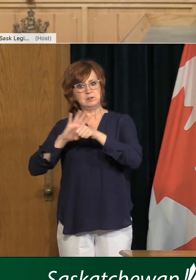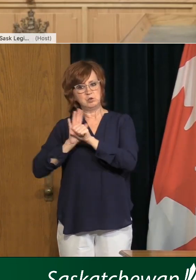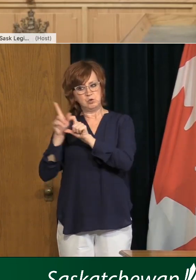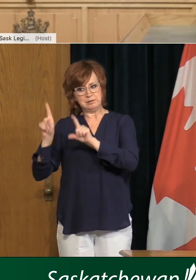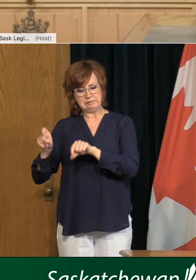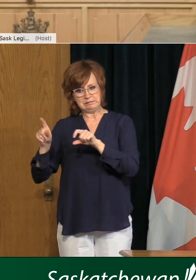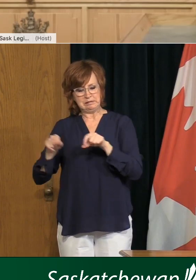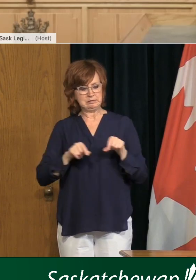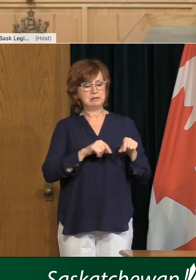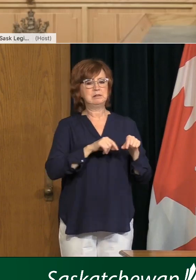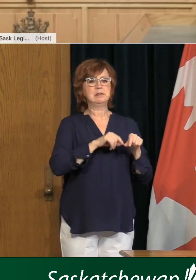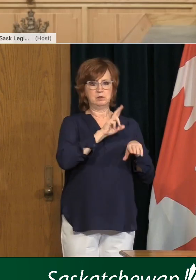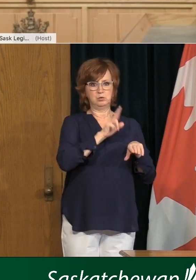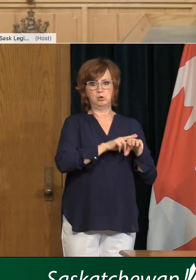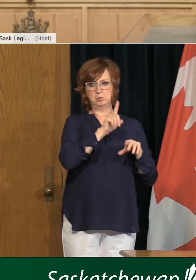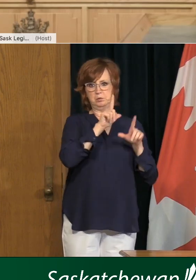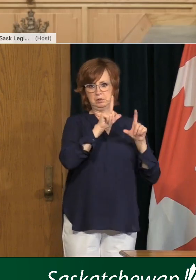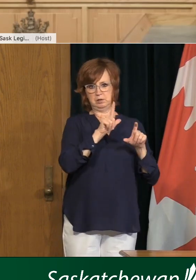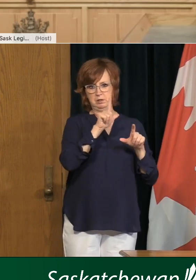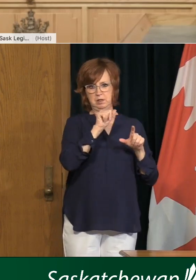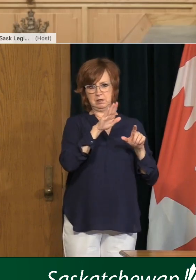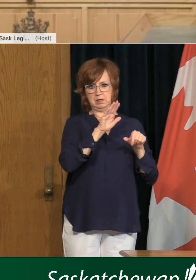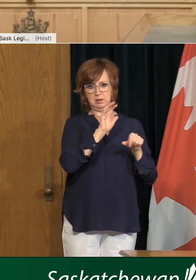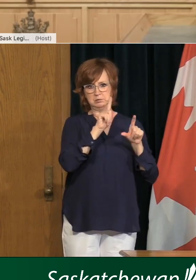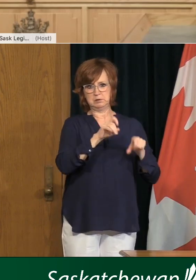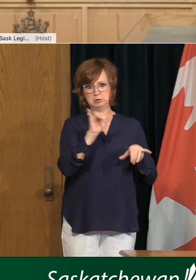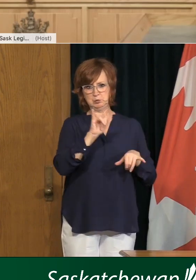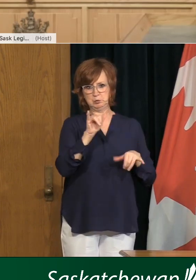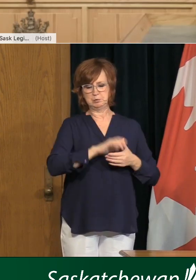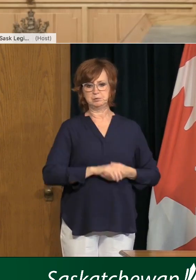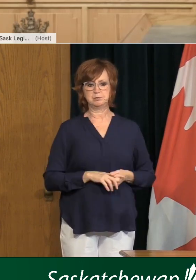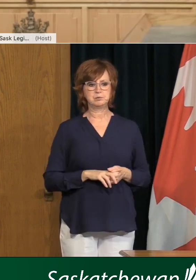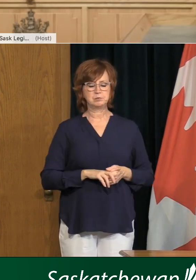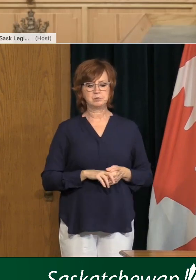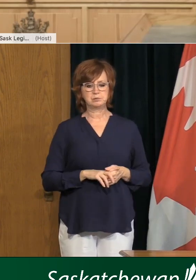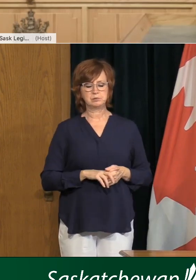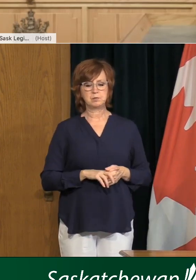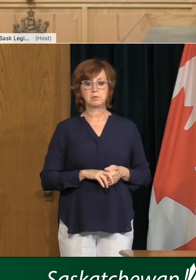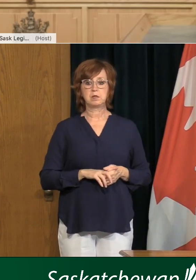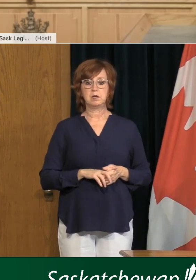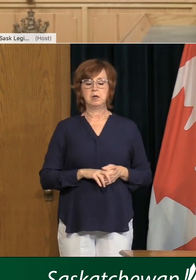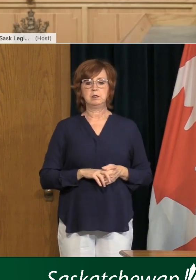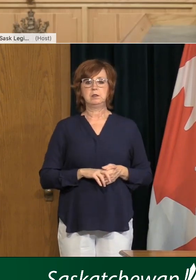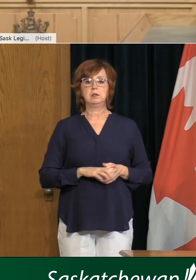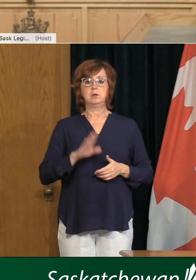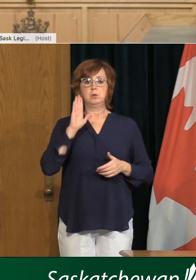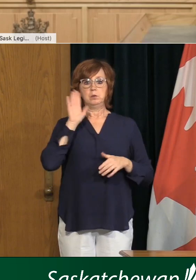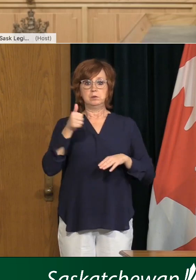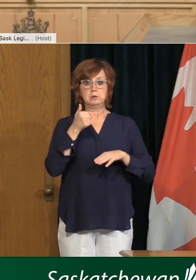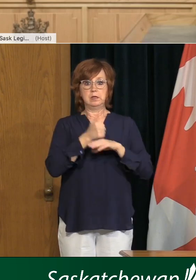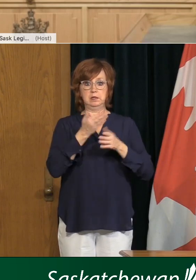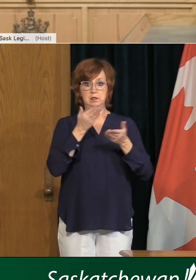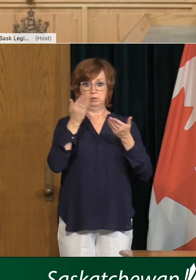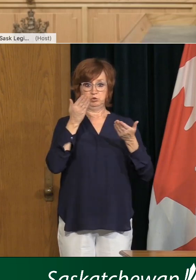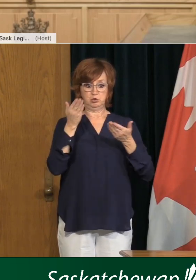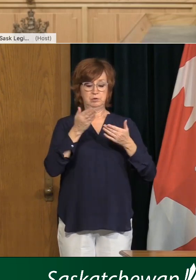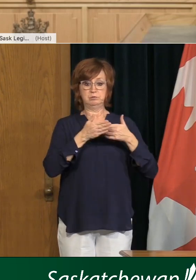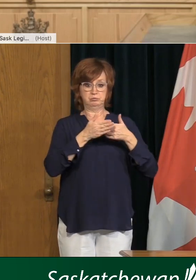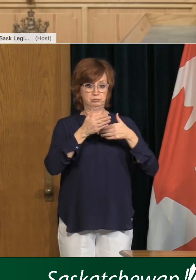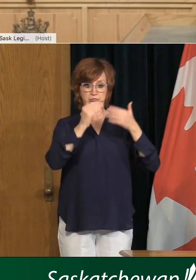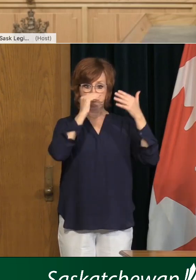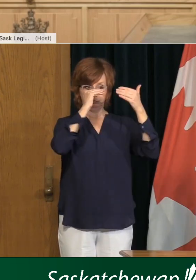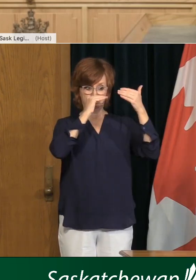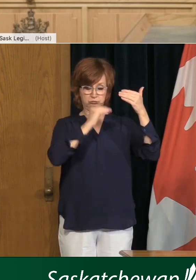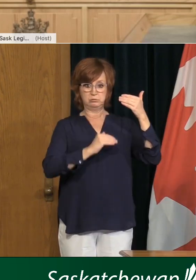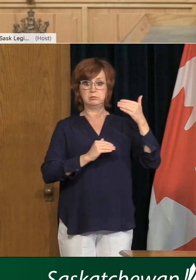of the service resumption plan, in-person appointments will continue or will come online and be